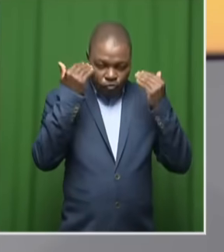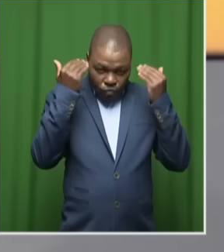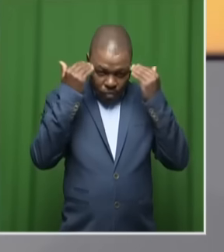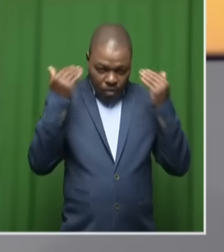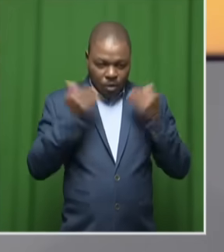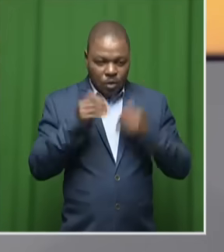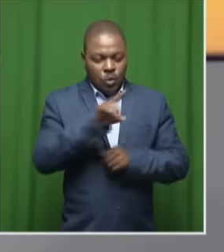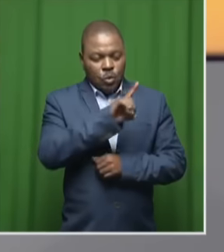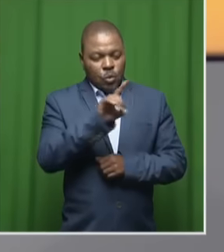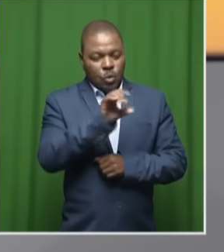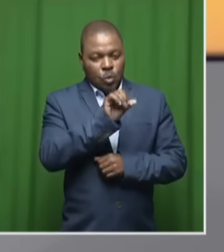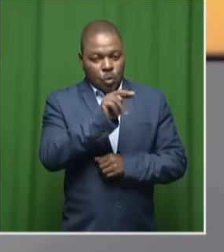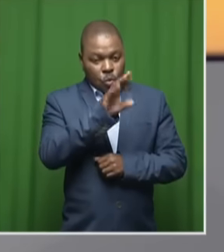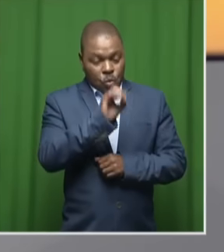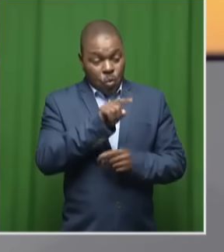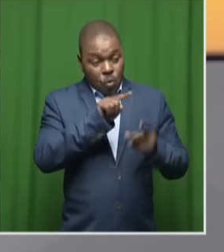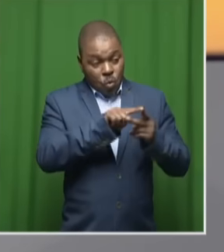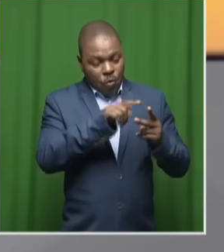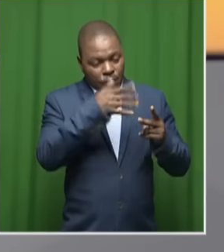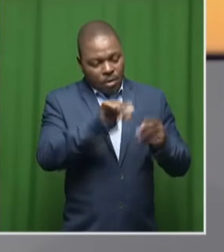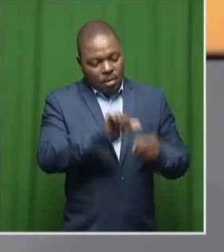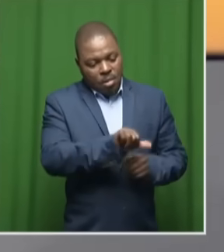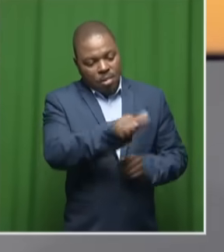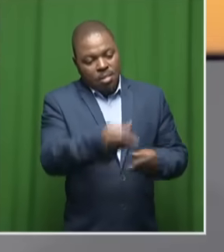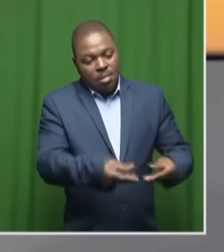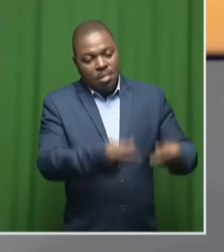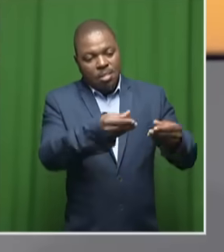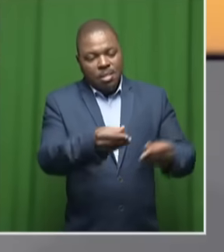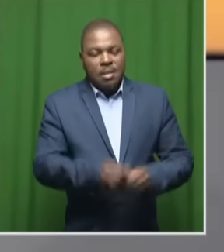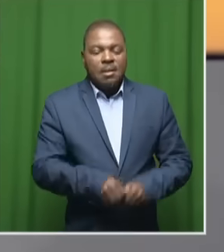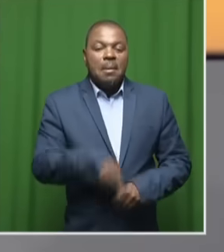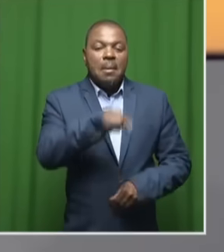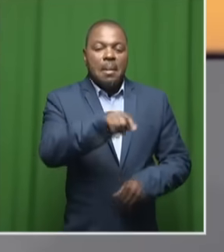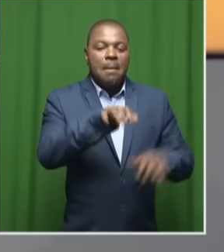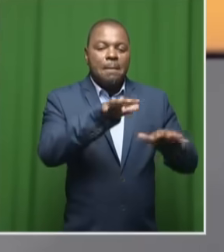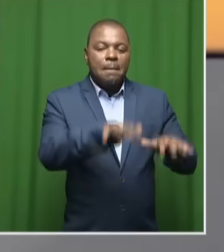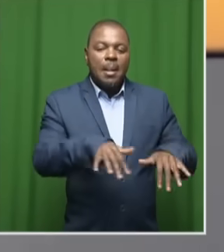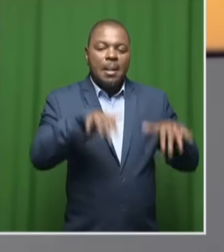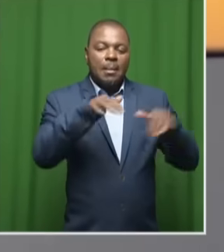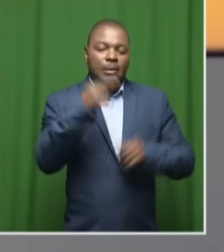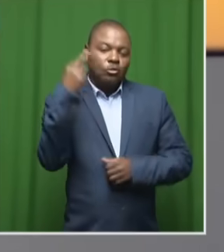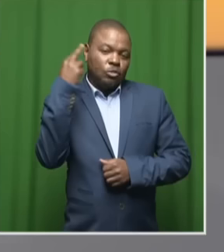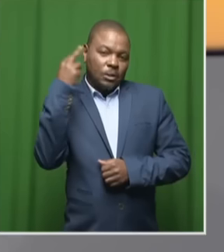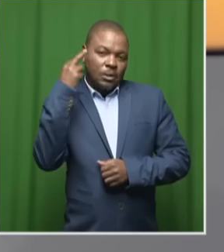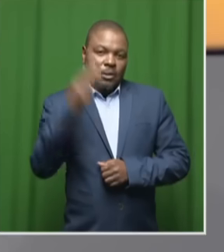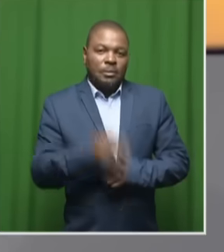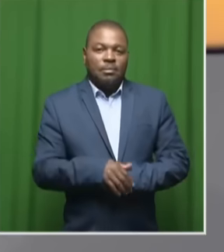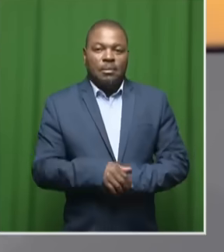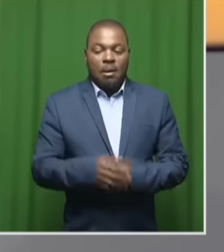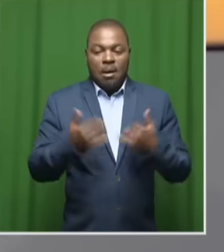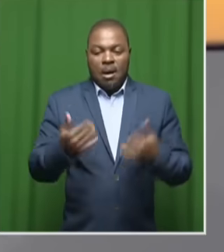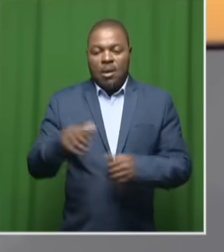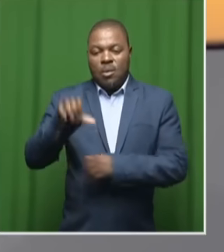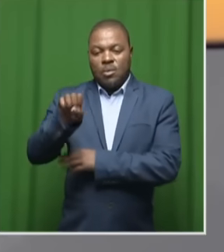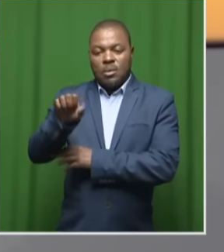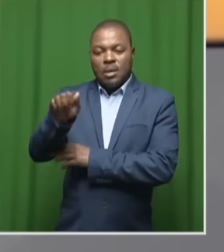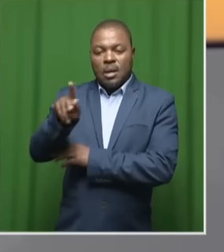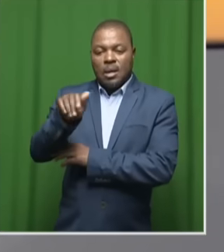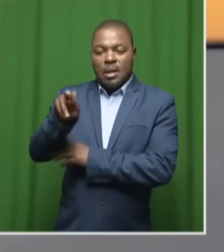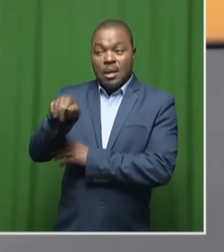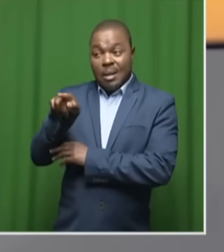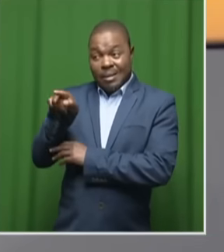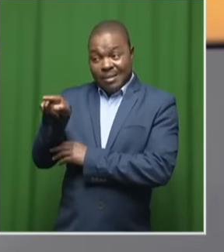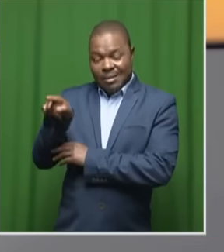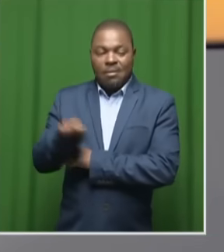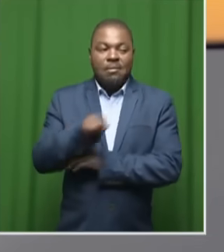them over to the Secretary of Parliament. In a couple of minutes' time, Sakina is going to be having a conversation with the Secretary Department,